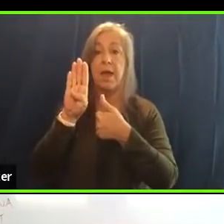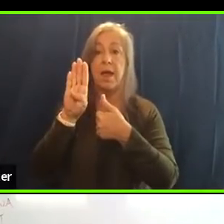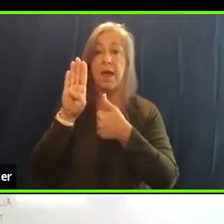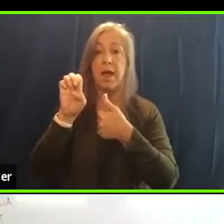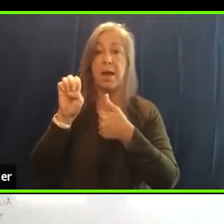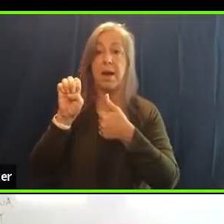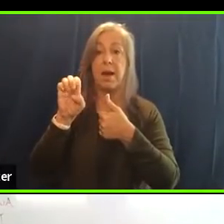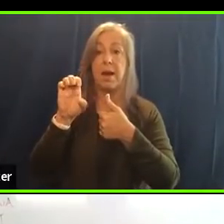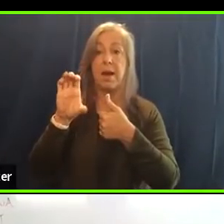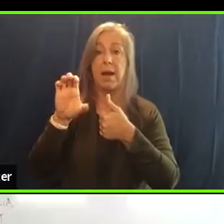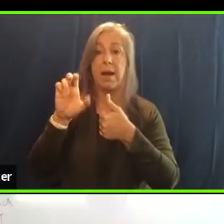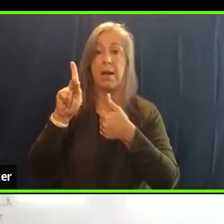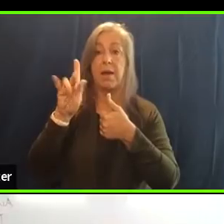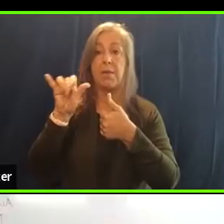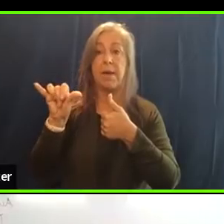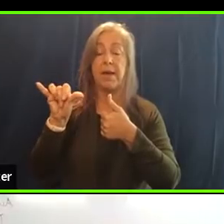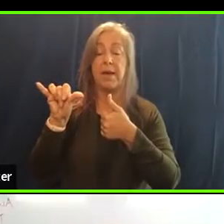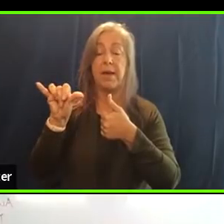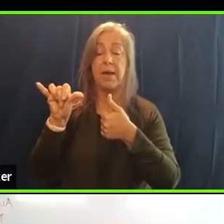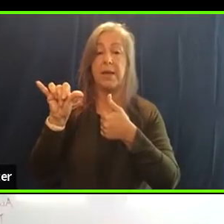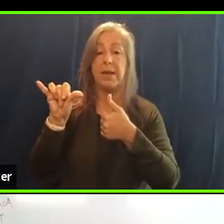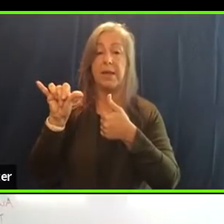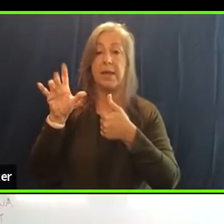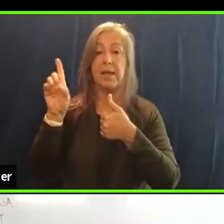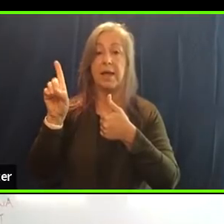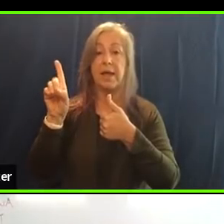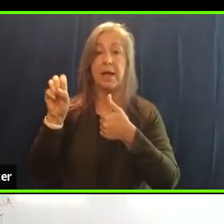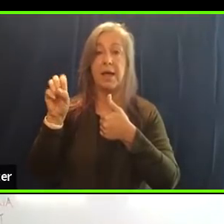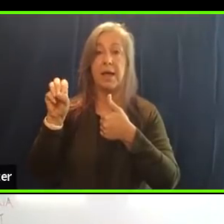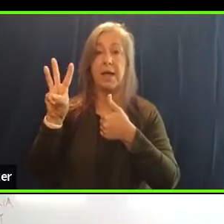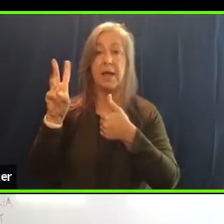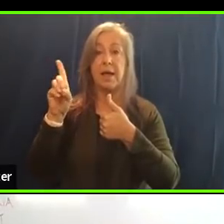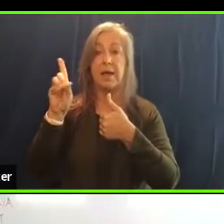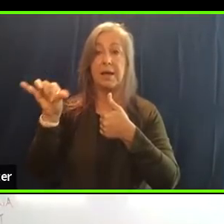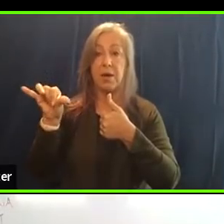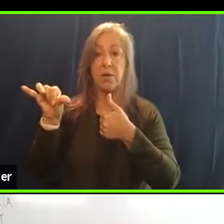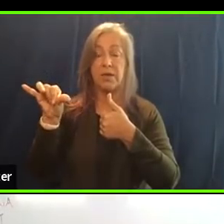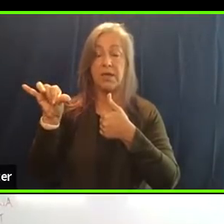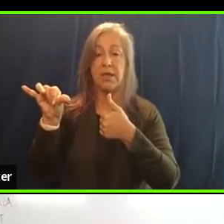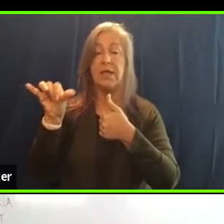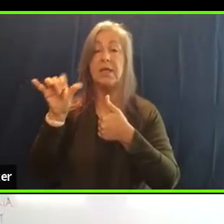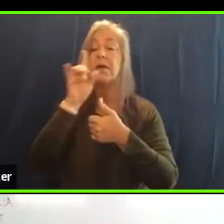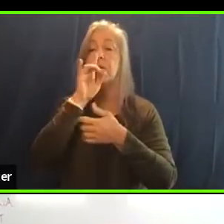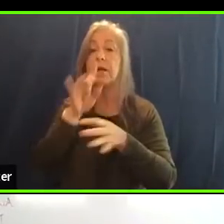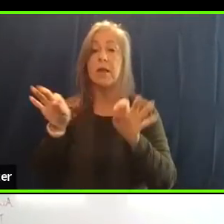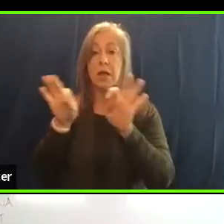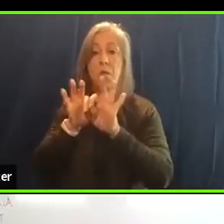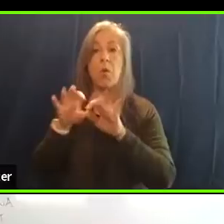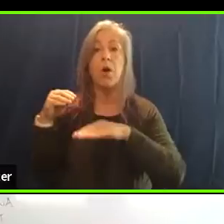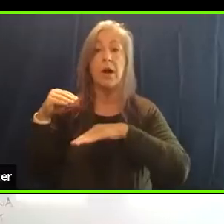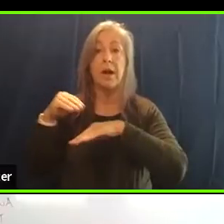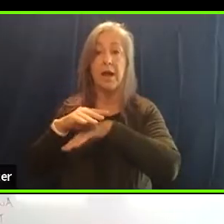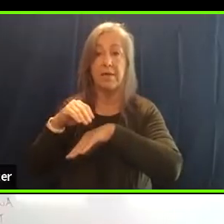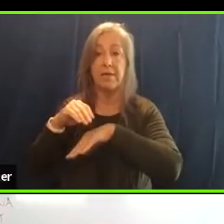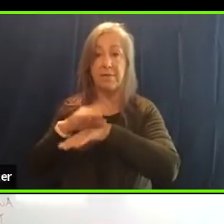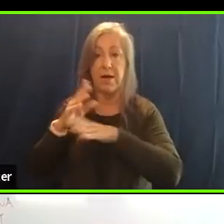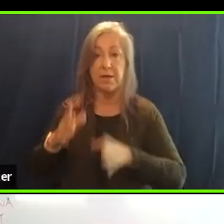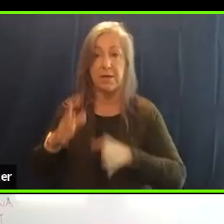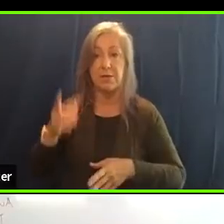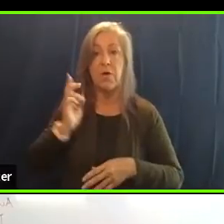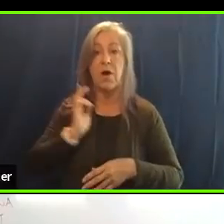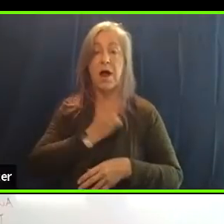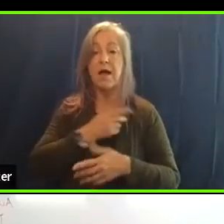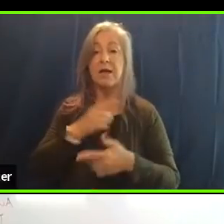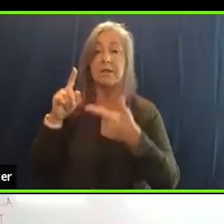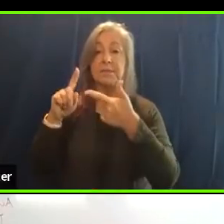and Becky's been a key link to our health department and a great advisor to us. Next is Clay Gehring, and Clay and